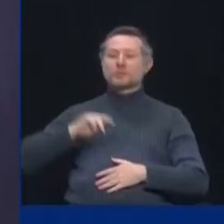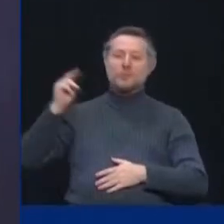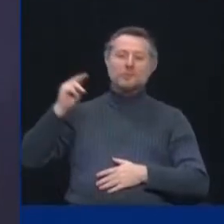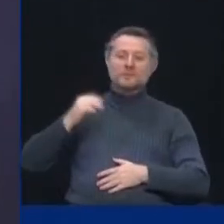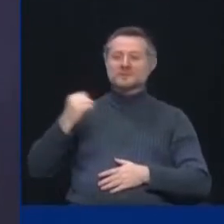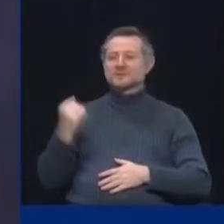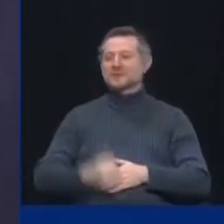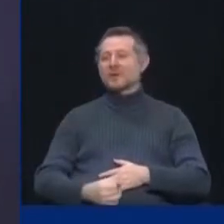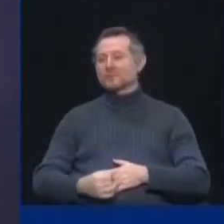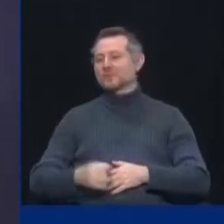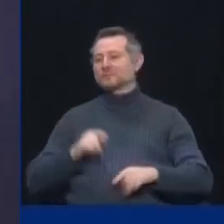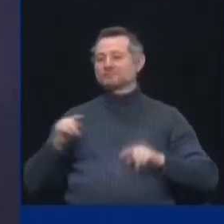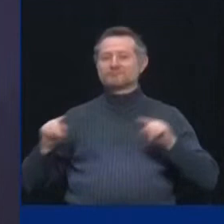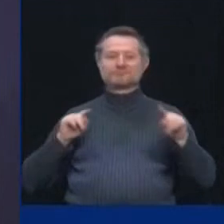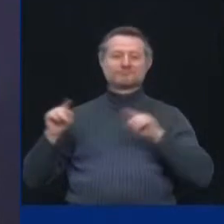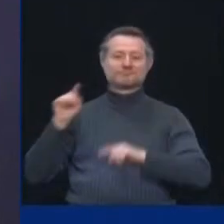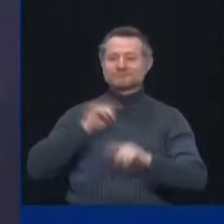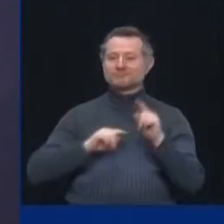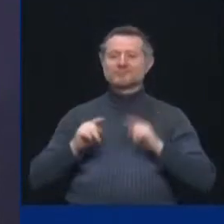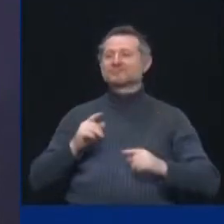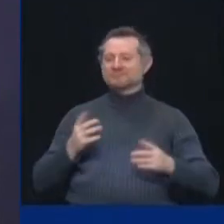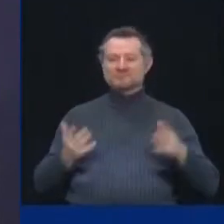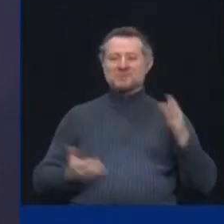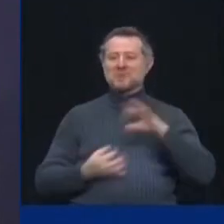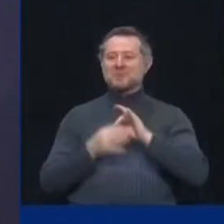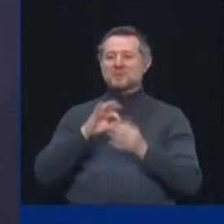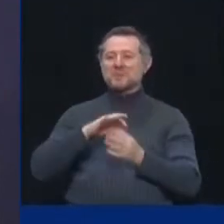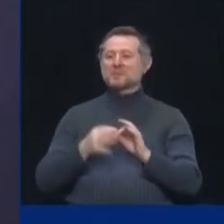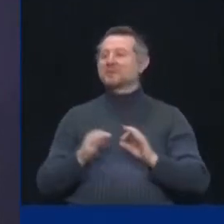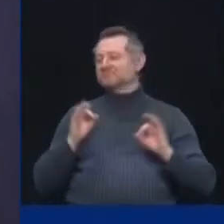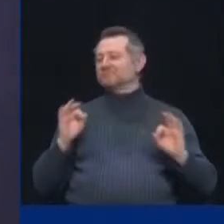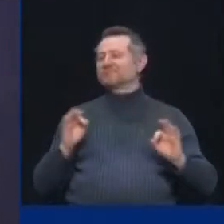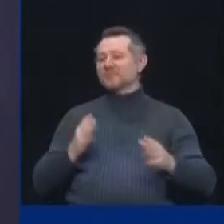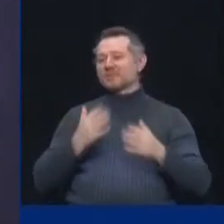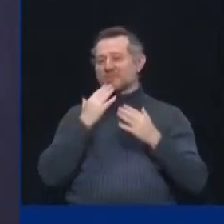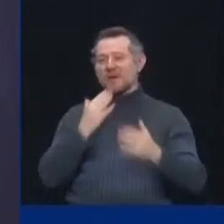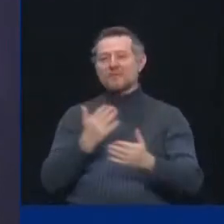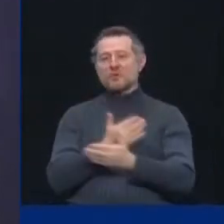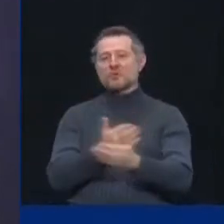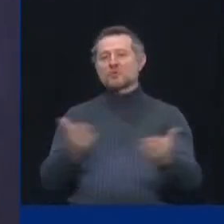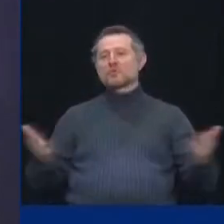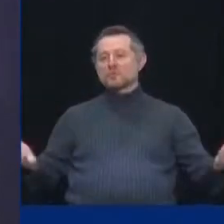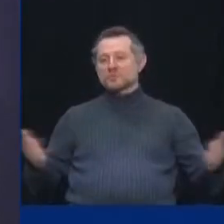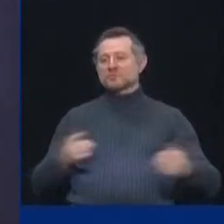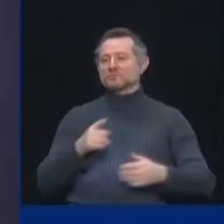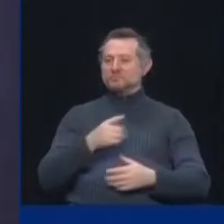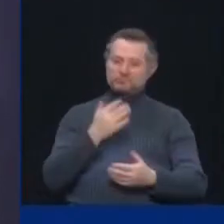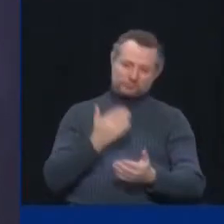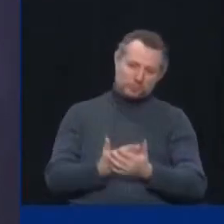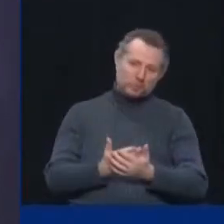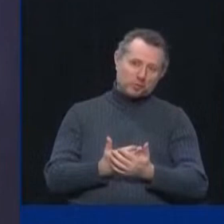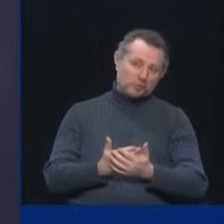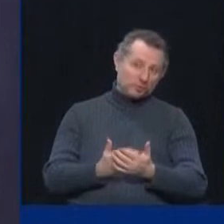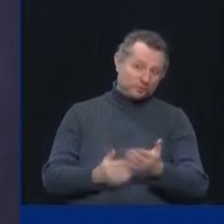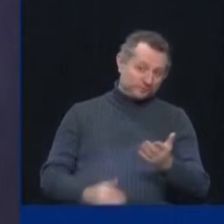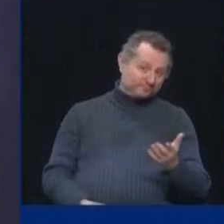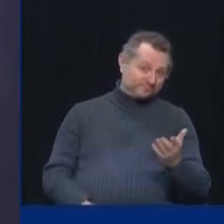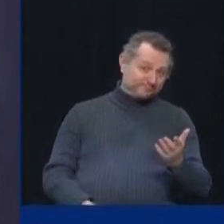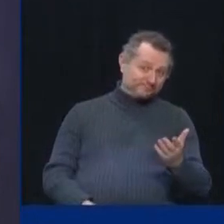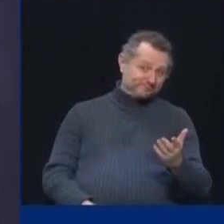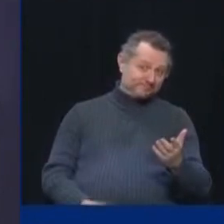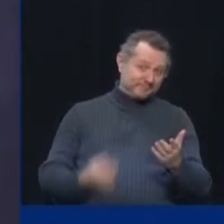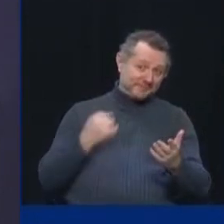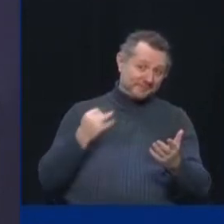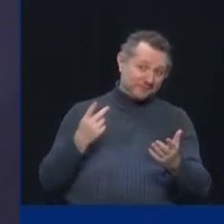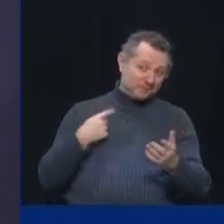and other points. Thank you to all. It just shows you what you can do when you work